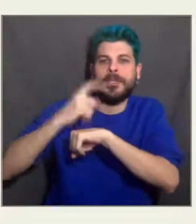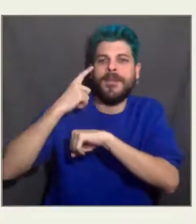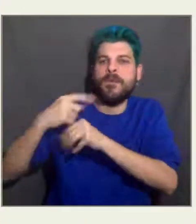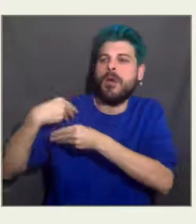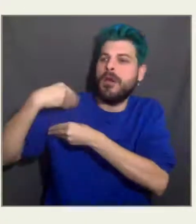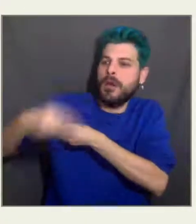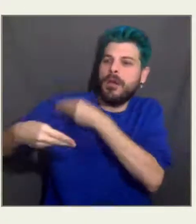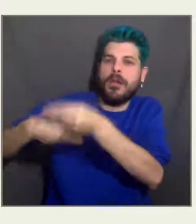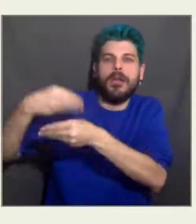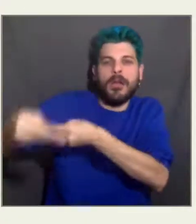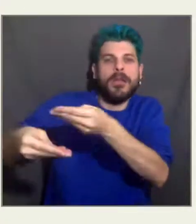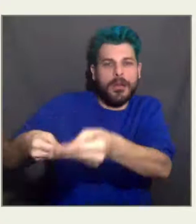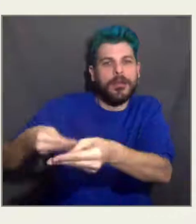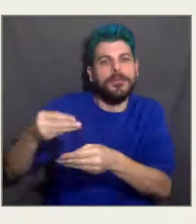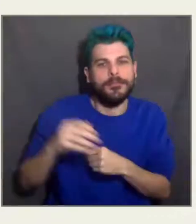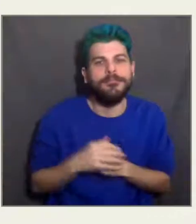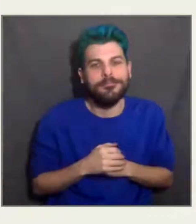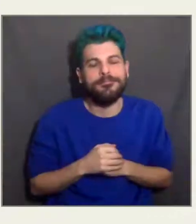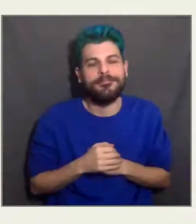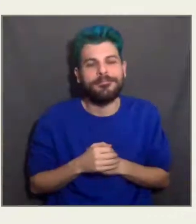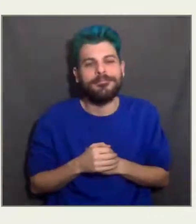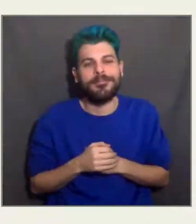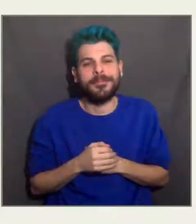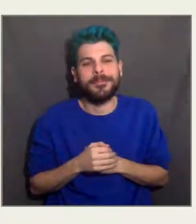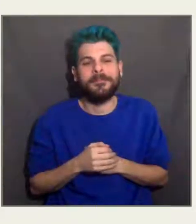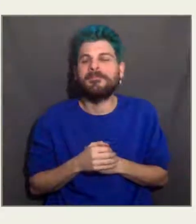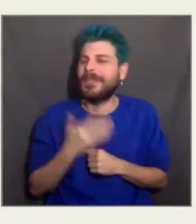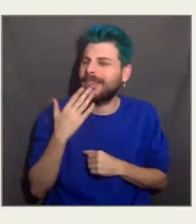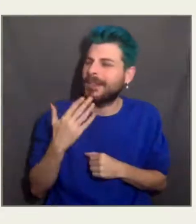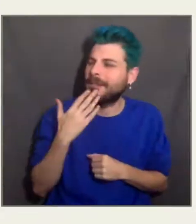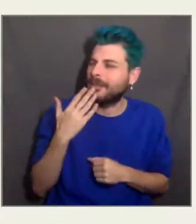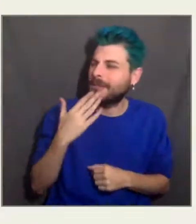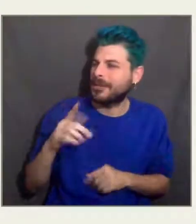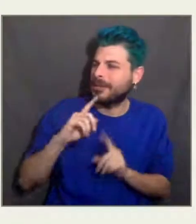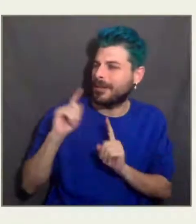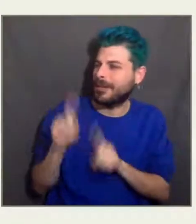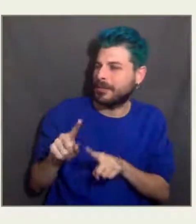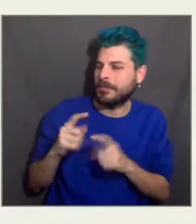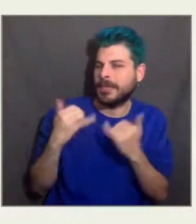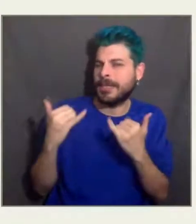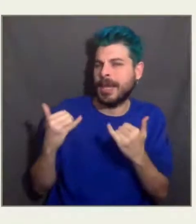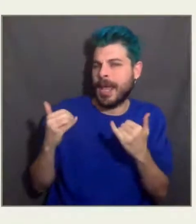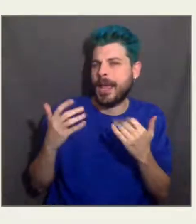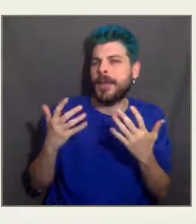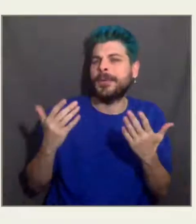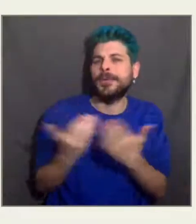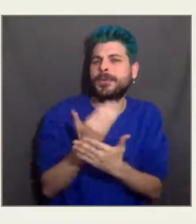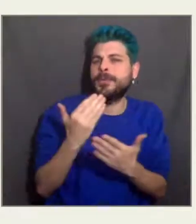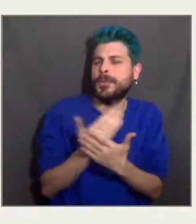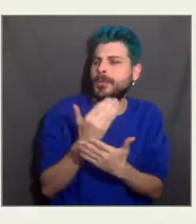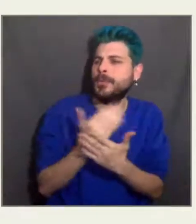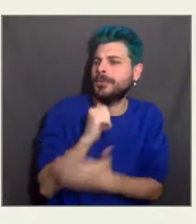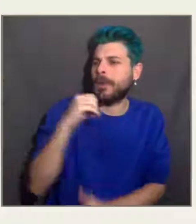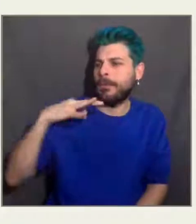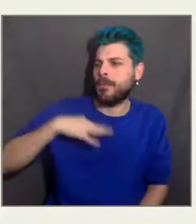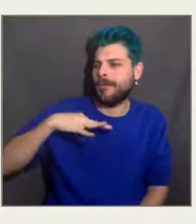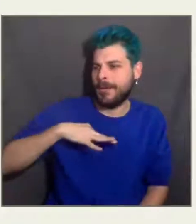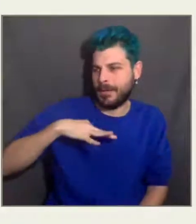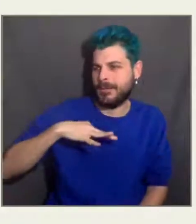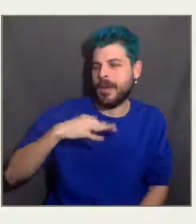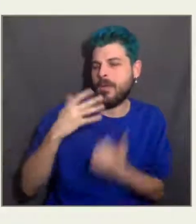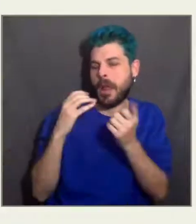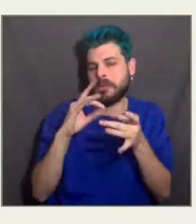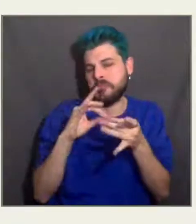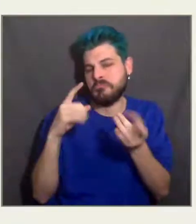answer. I want to pivot now and ask about a newly formed nonprofit in the area. We received a lot